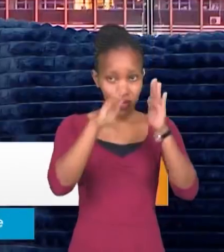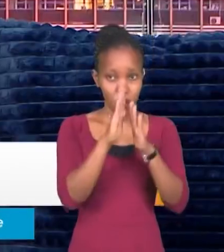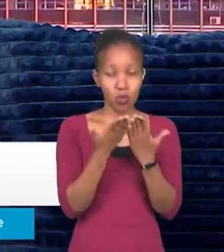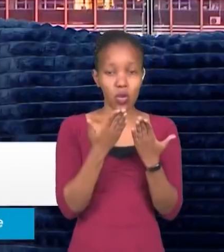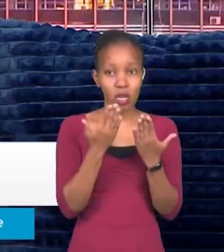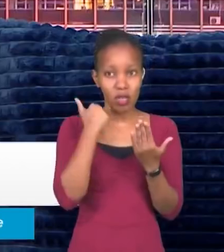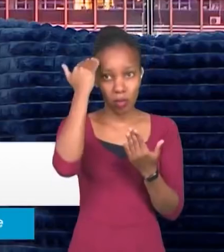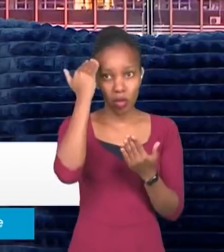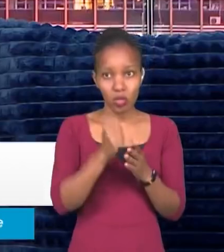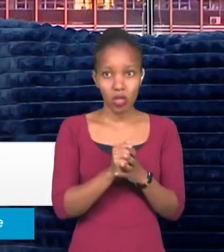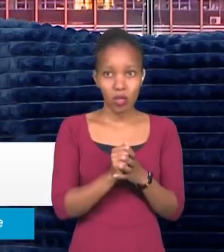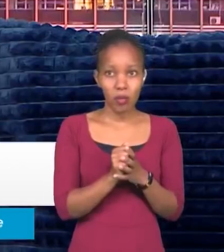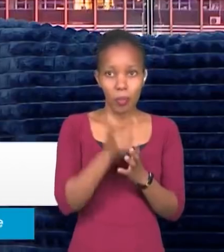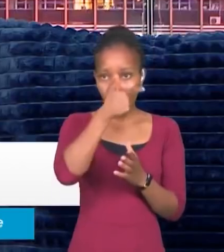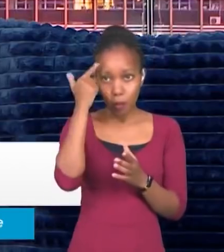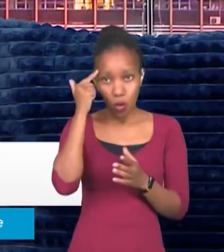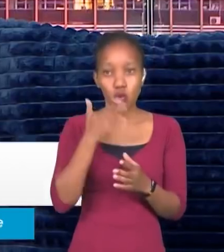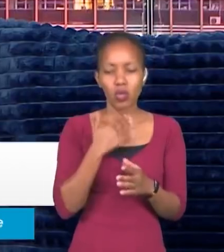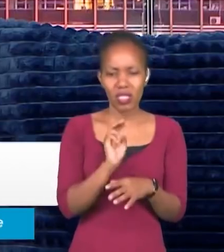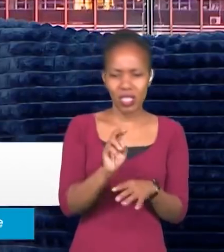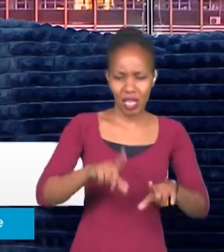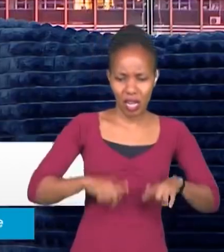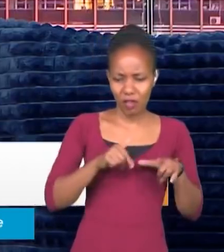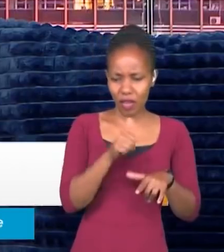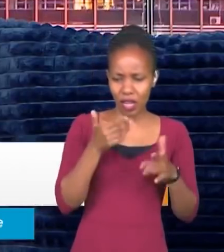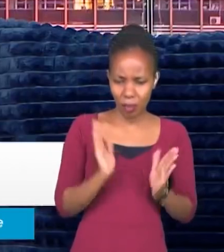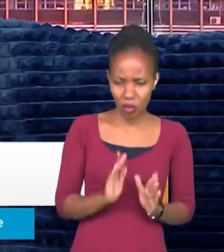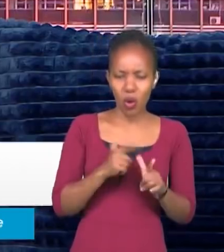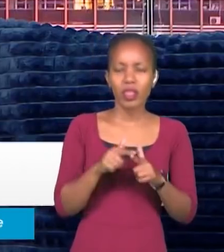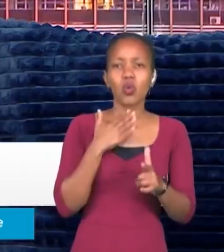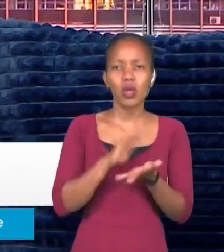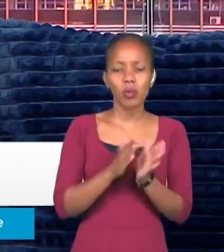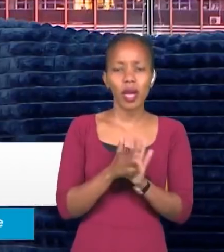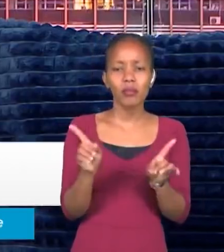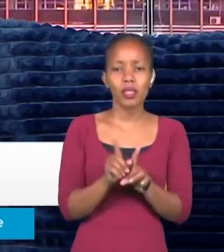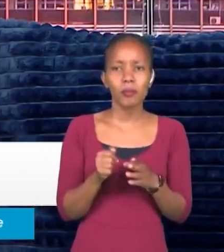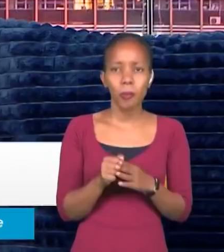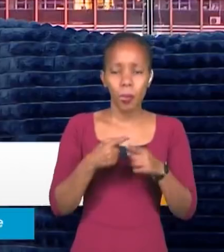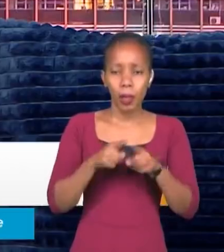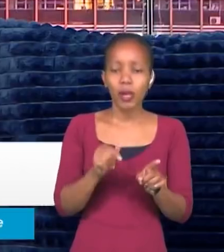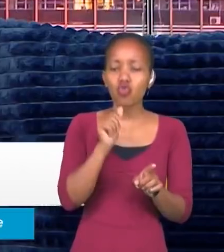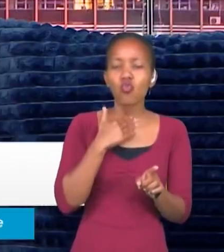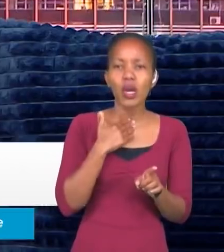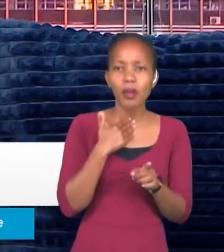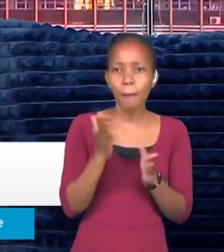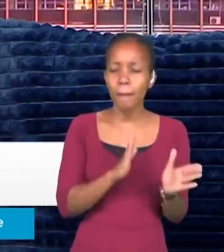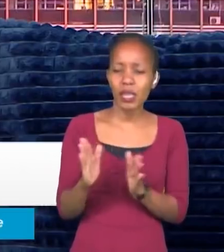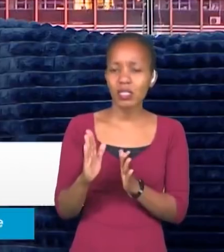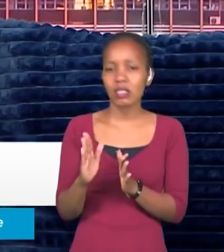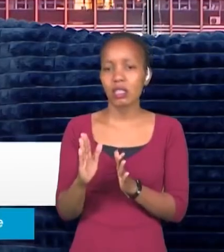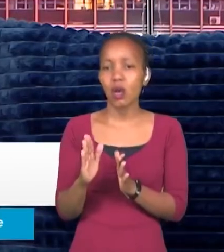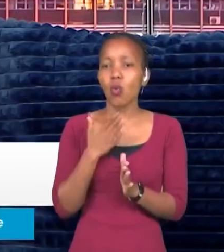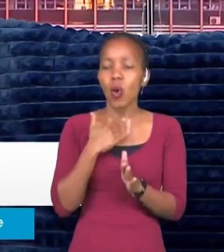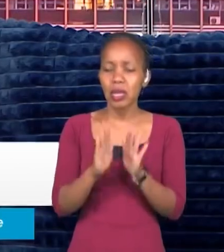Yeah. Because you want to look at someone's life and you just want to be like them. Instagram. But you don't want to go through the process. Instagram. You want the product, but you don't, mm, want to go through, yeah, the